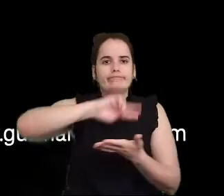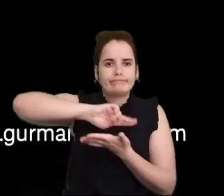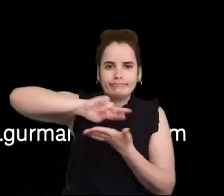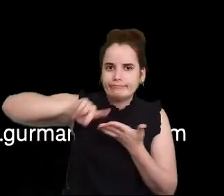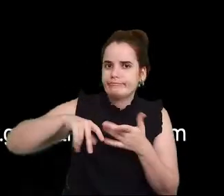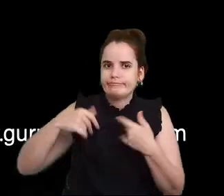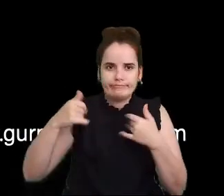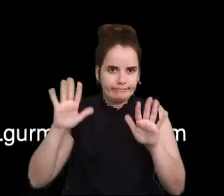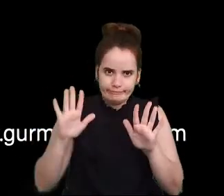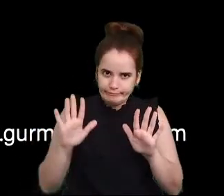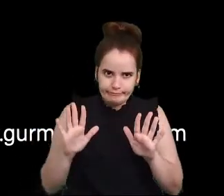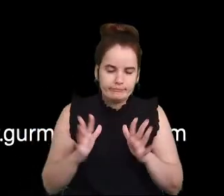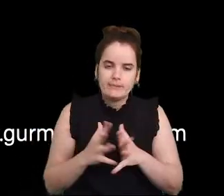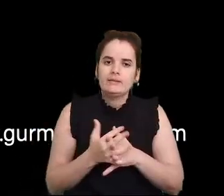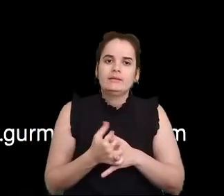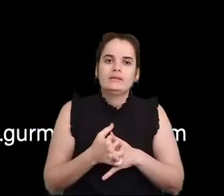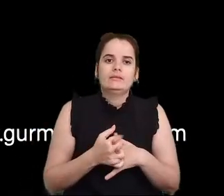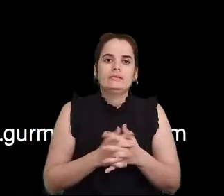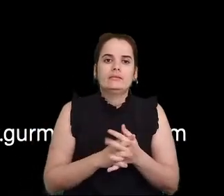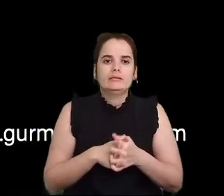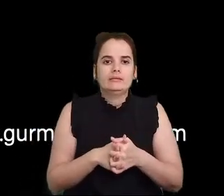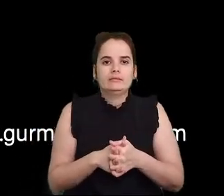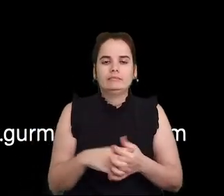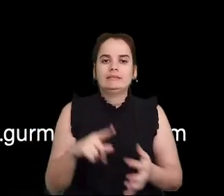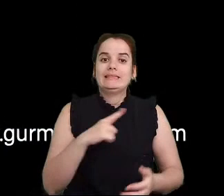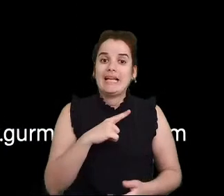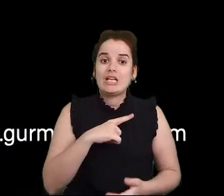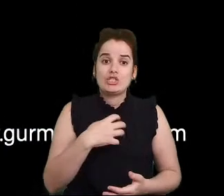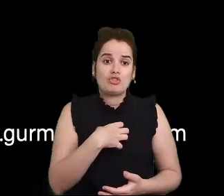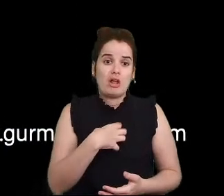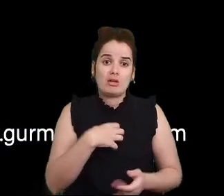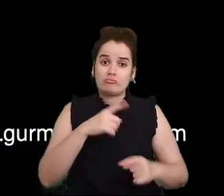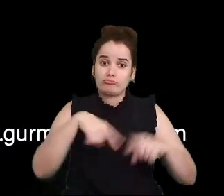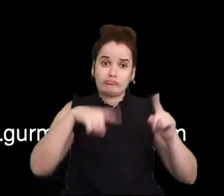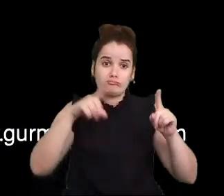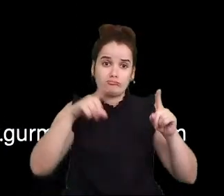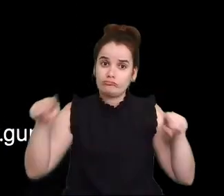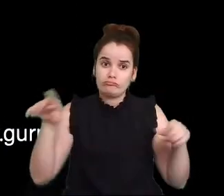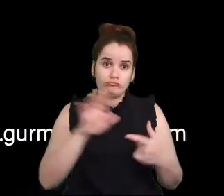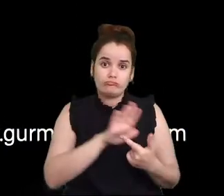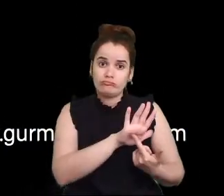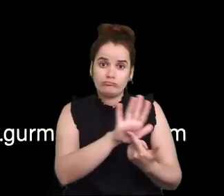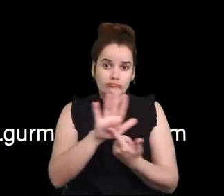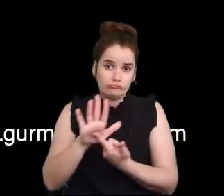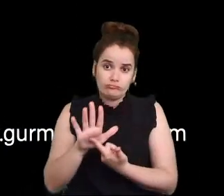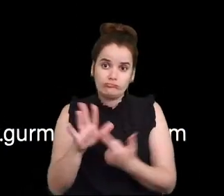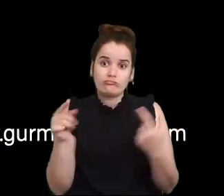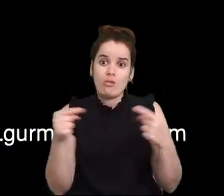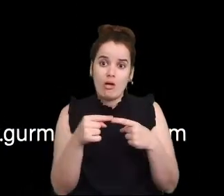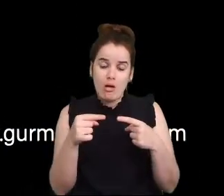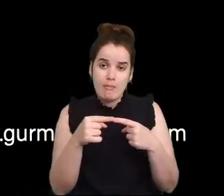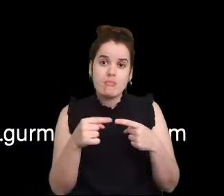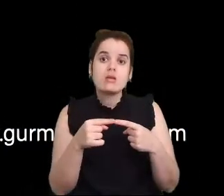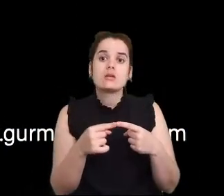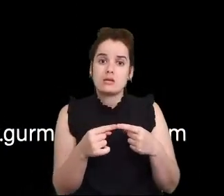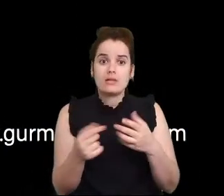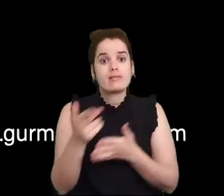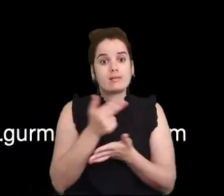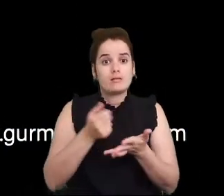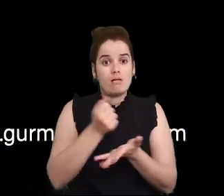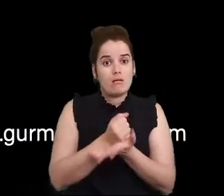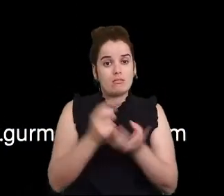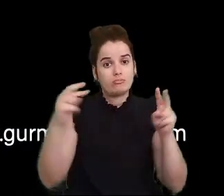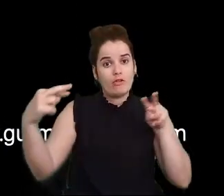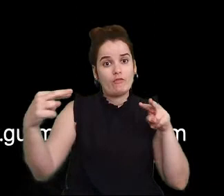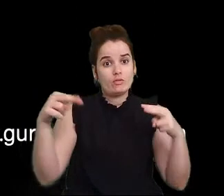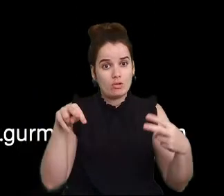all these design aspects that I can add to my visualization, but it's not really helping me hone